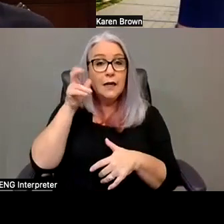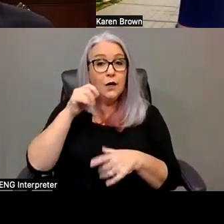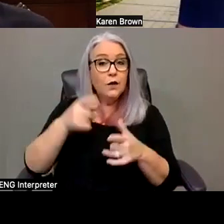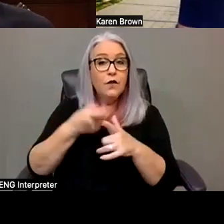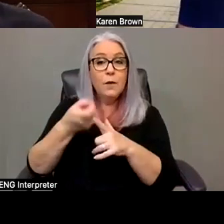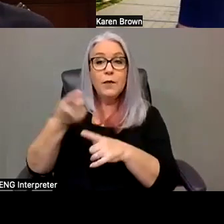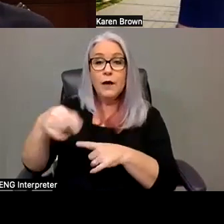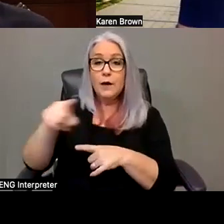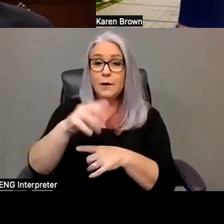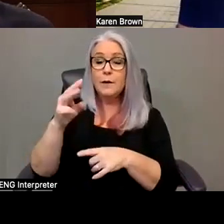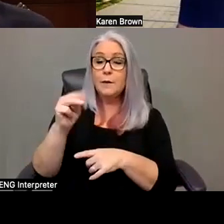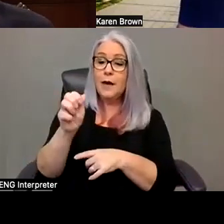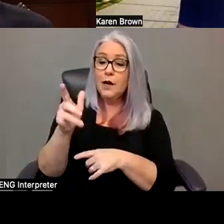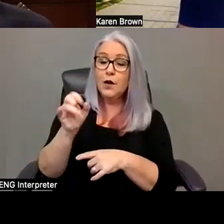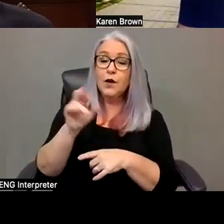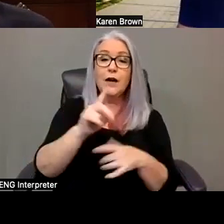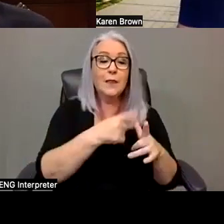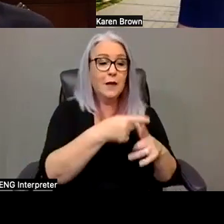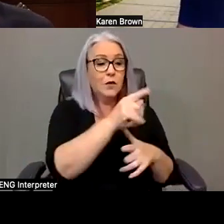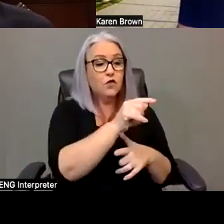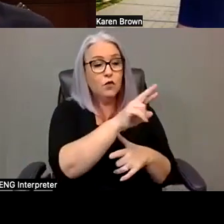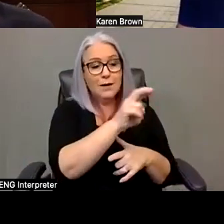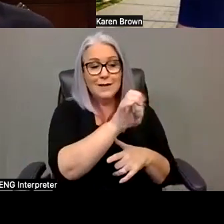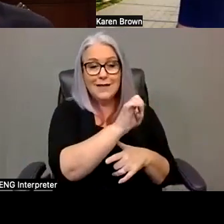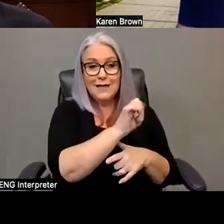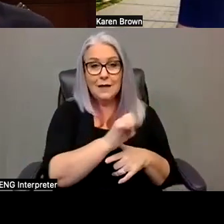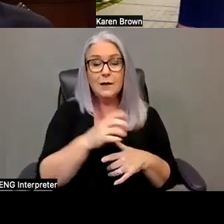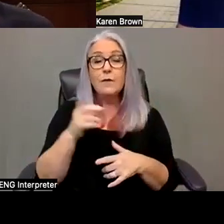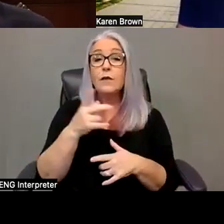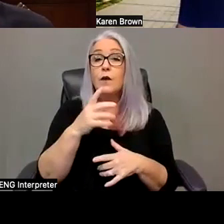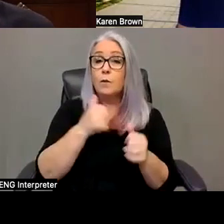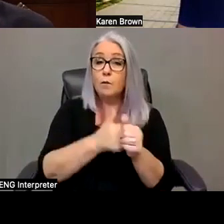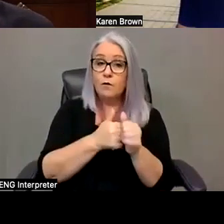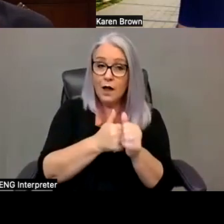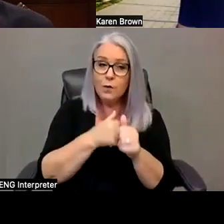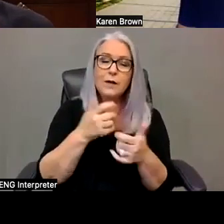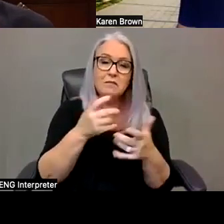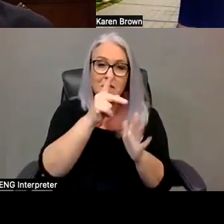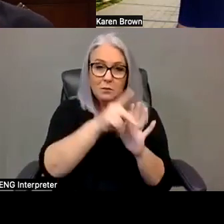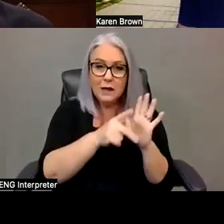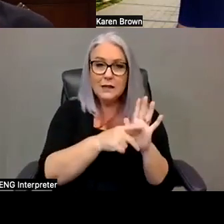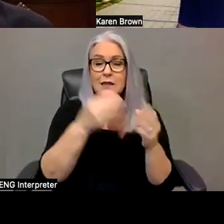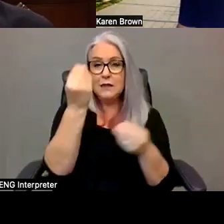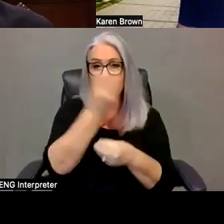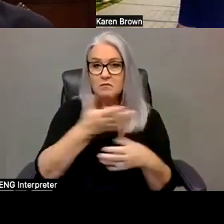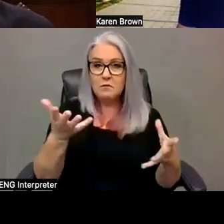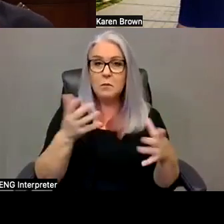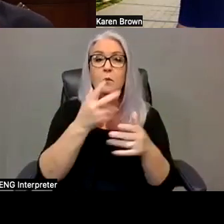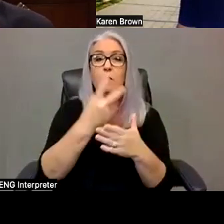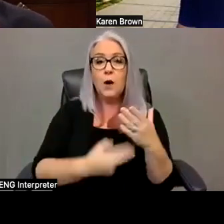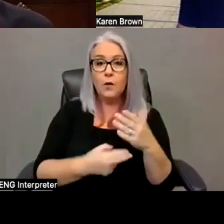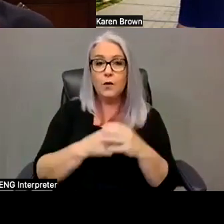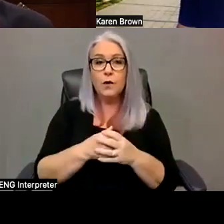to the trustee candidate forum. The following apply to both forums. The forum will follow a